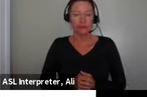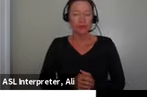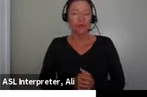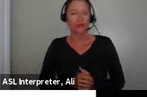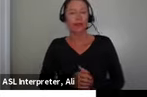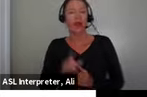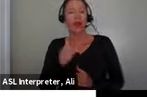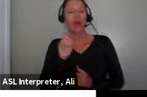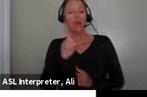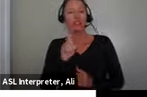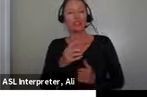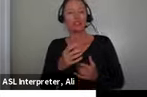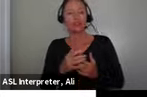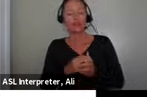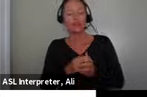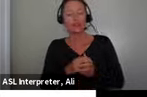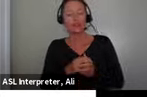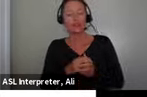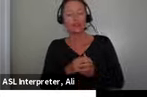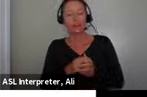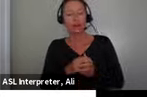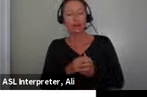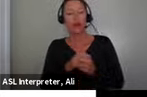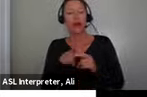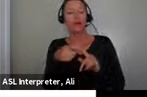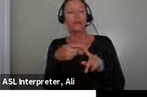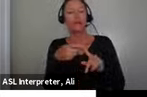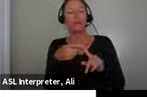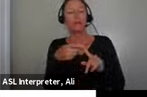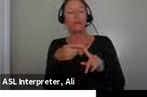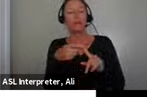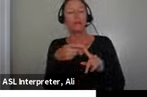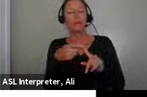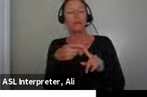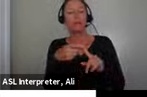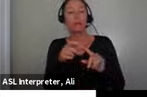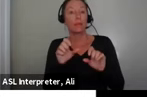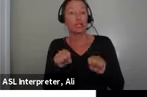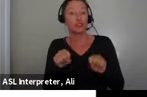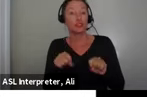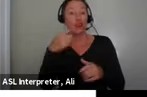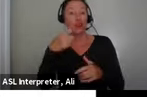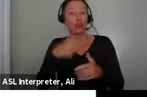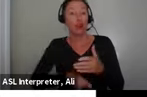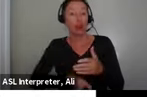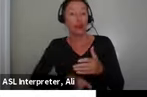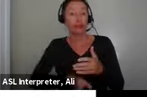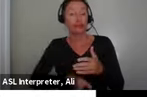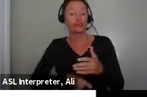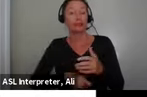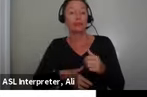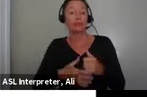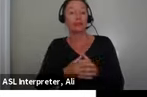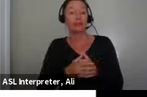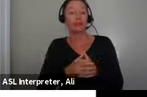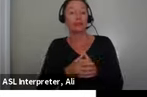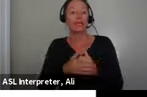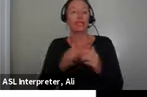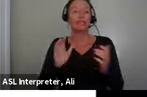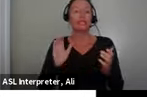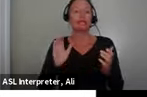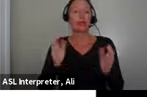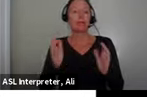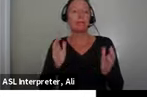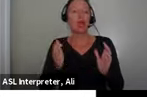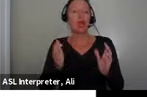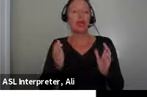The question I had was with regard to potential cost differences between the alternative